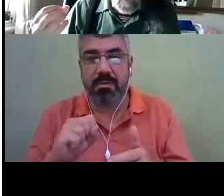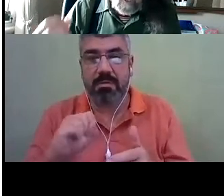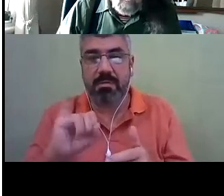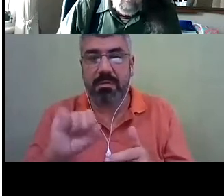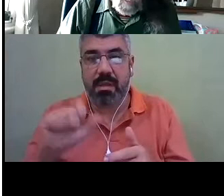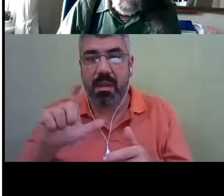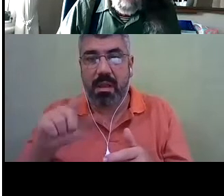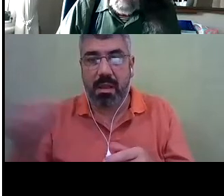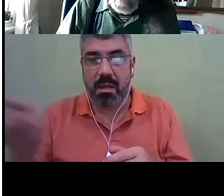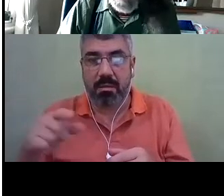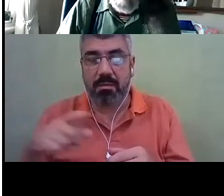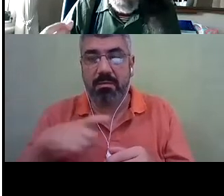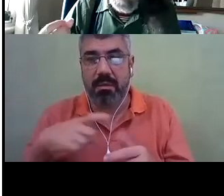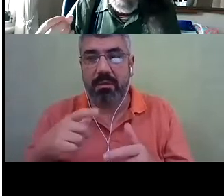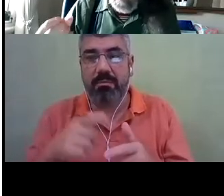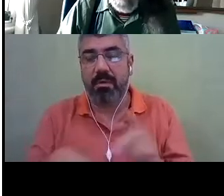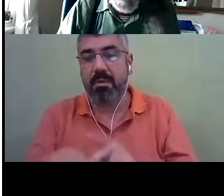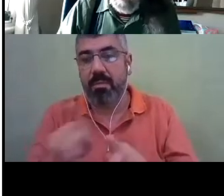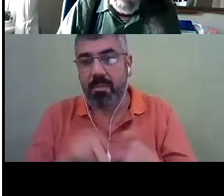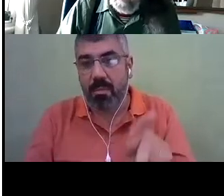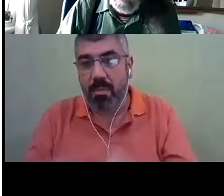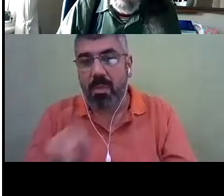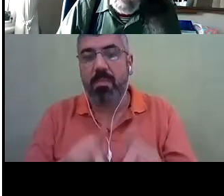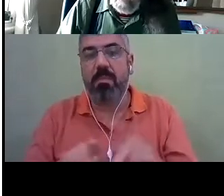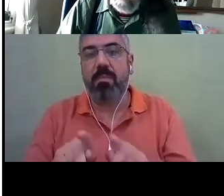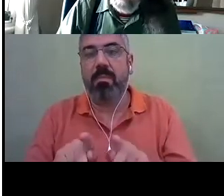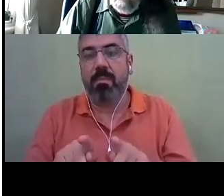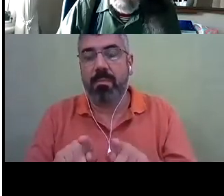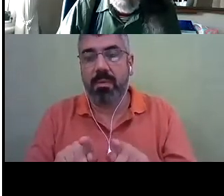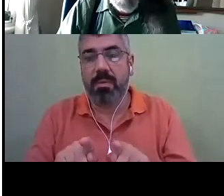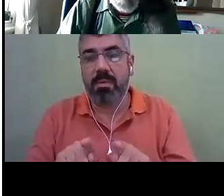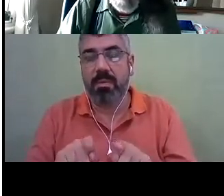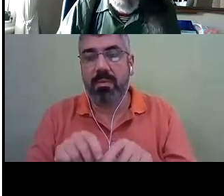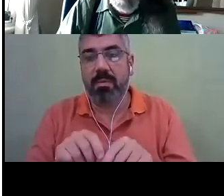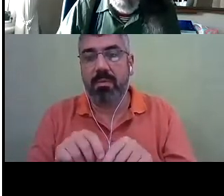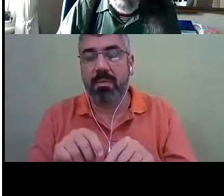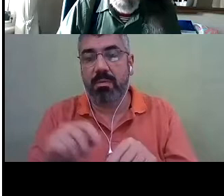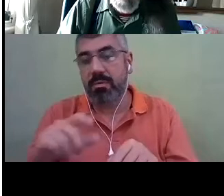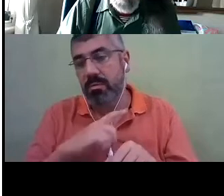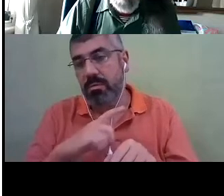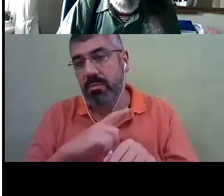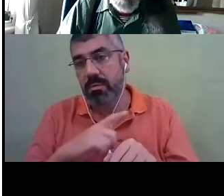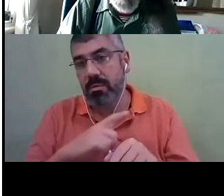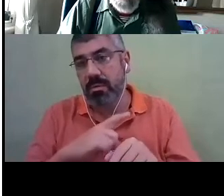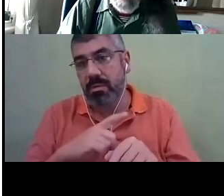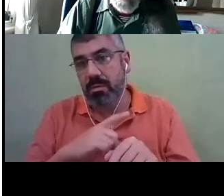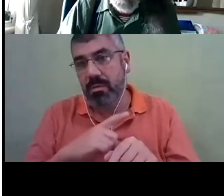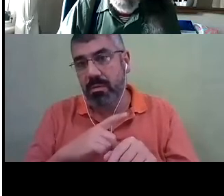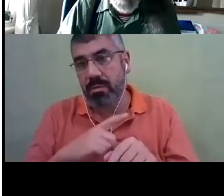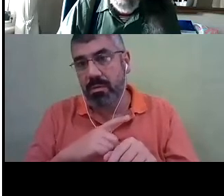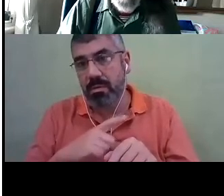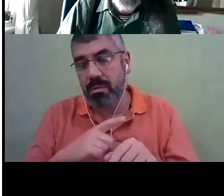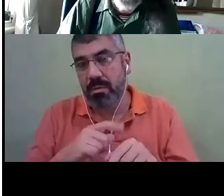simply Islamic Republic, only captures one aspect of Iran. It doesn't capture the peculiar